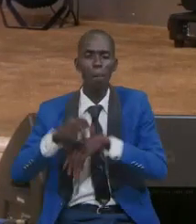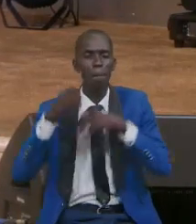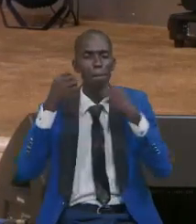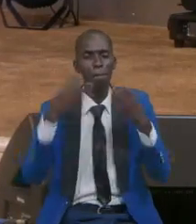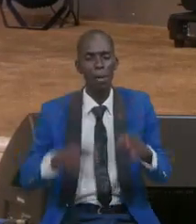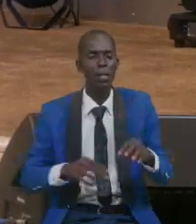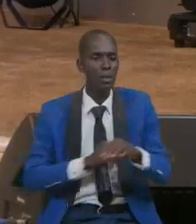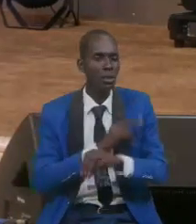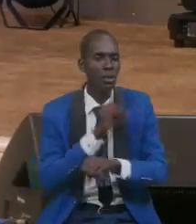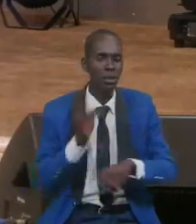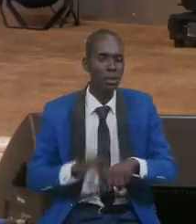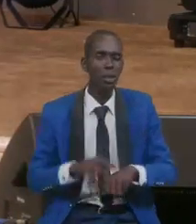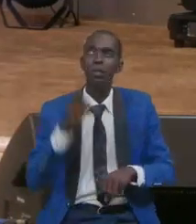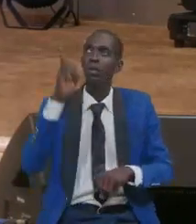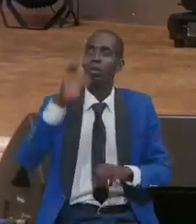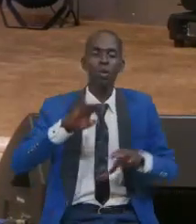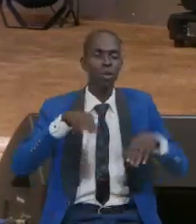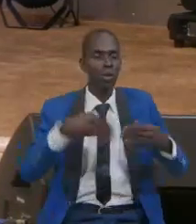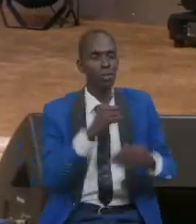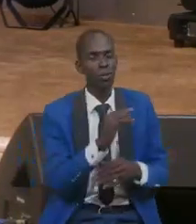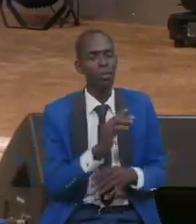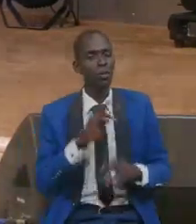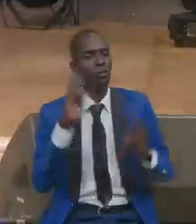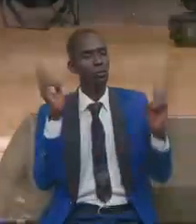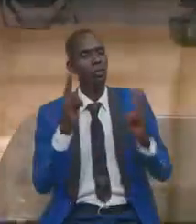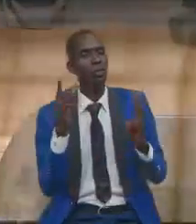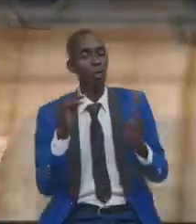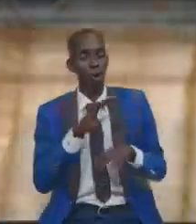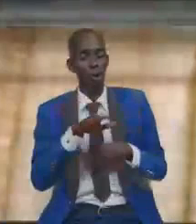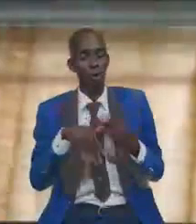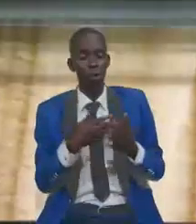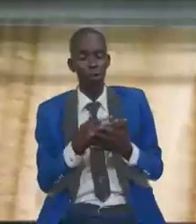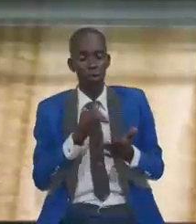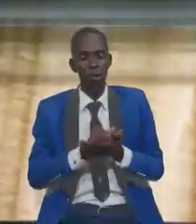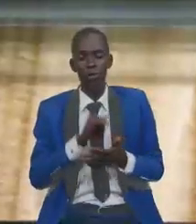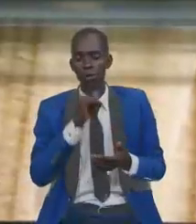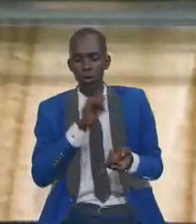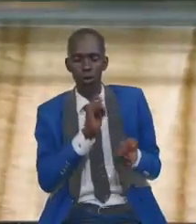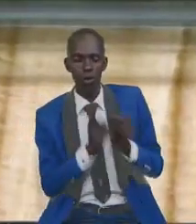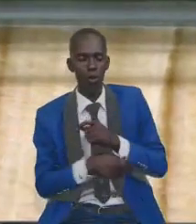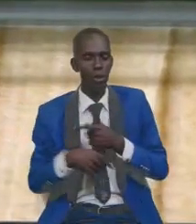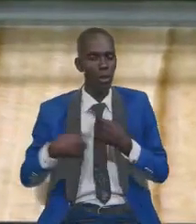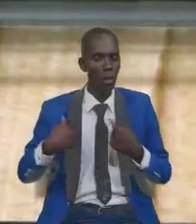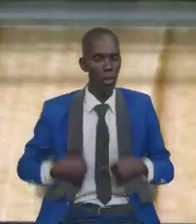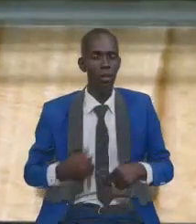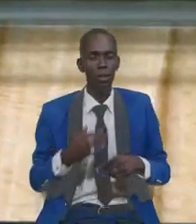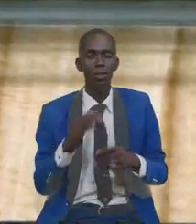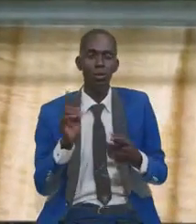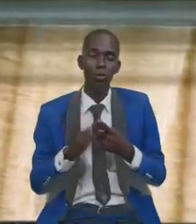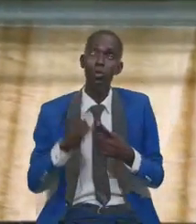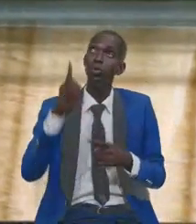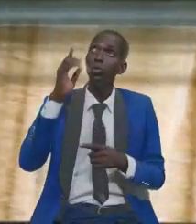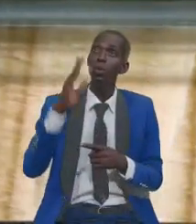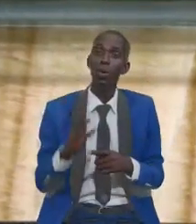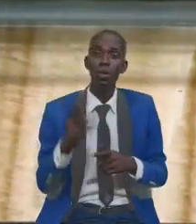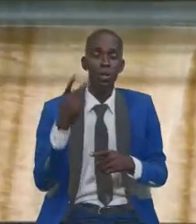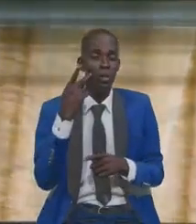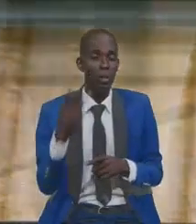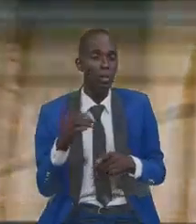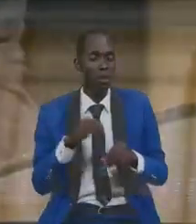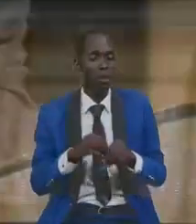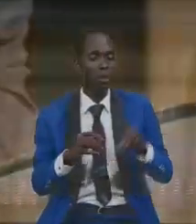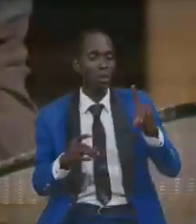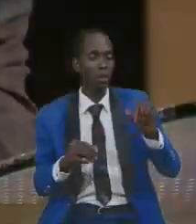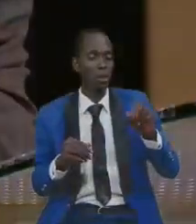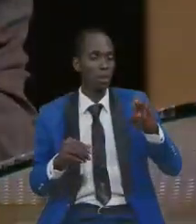All that did not turn his heart to God. The good interpretation in chapter 2 that Daniel had given